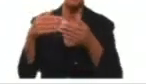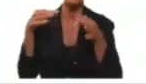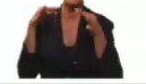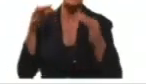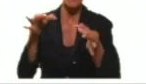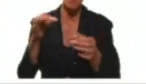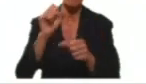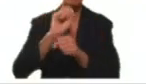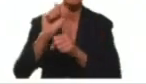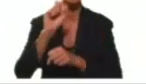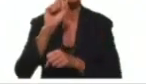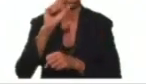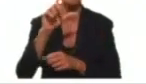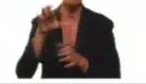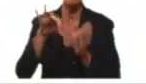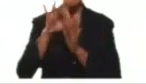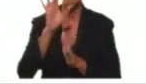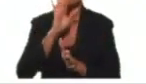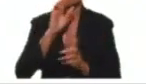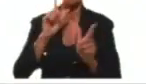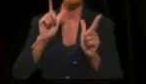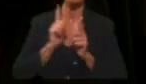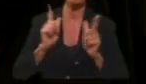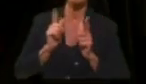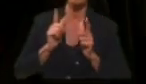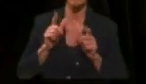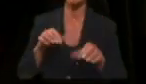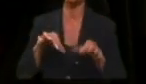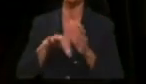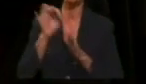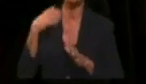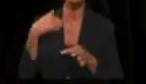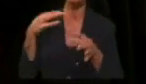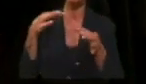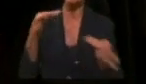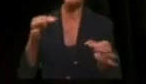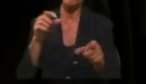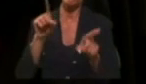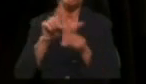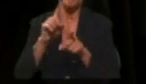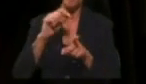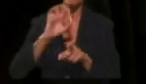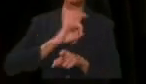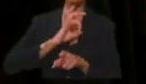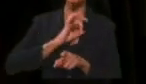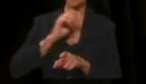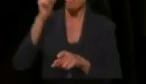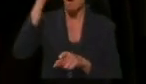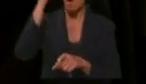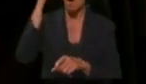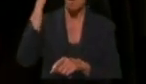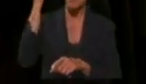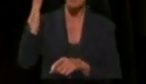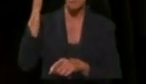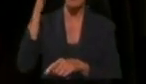convenience, or even perception of status. But the reality is that if other options are not available, reliable, or convenient, of course, what do we expect?